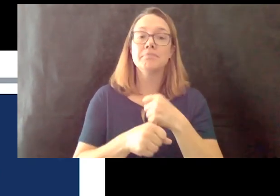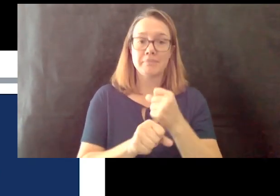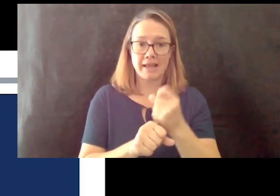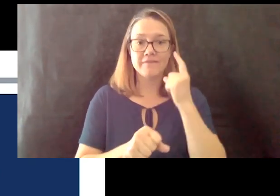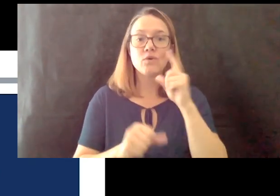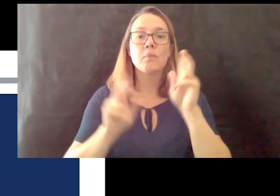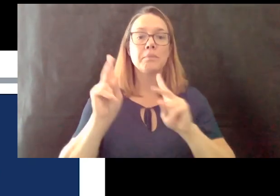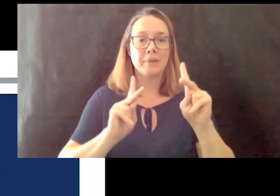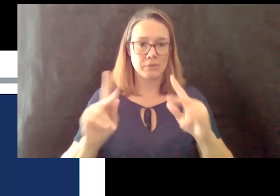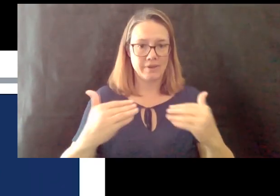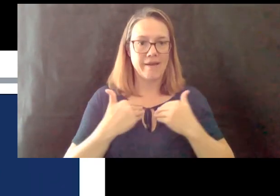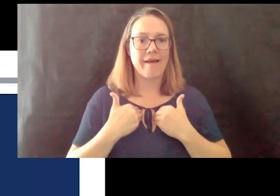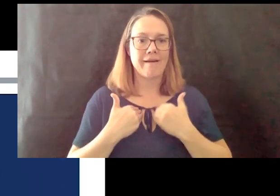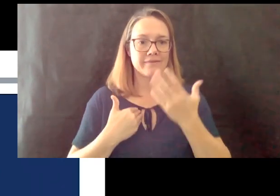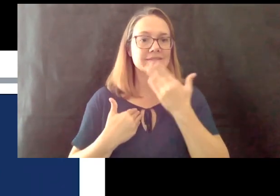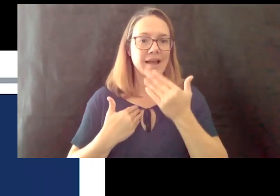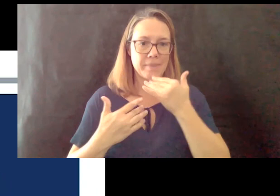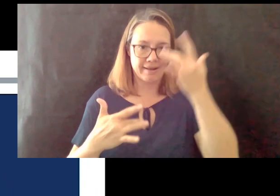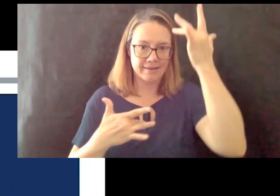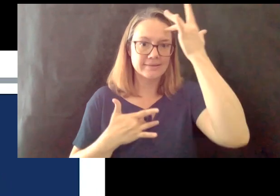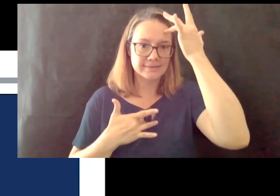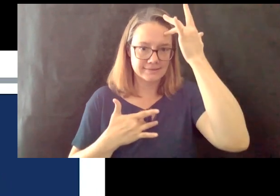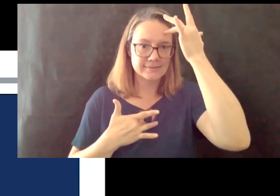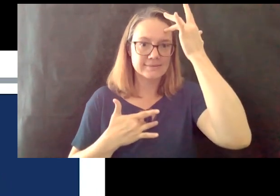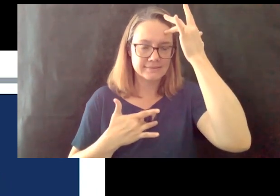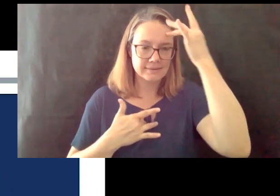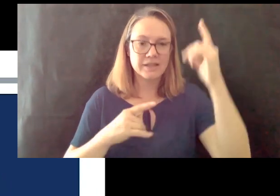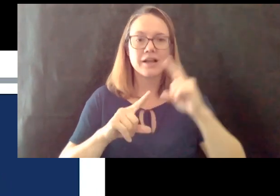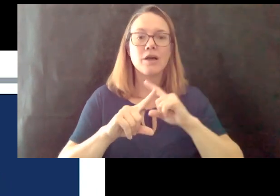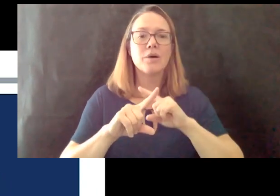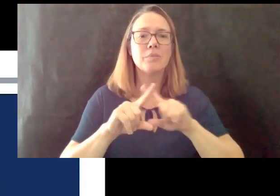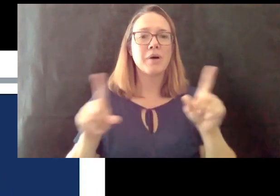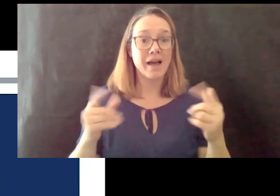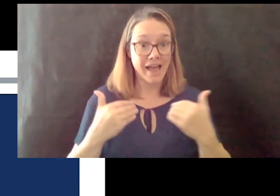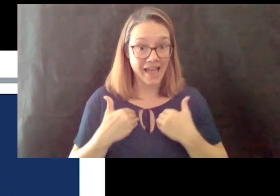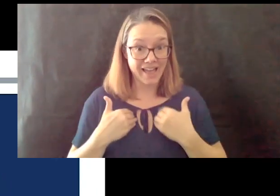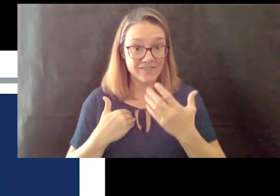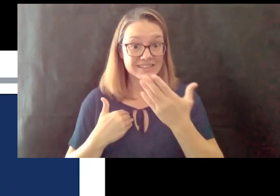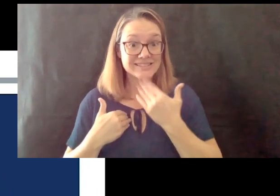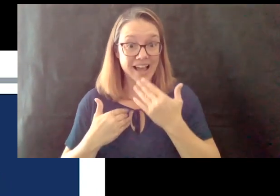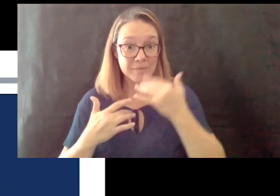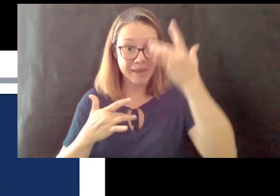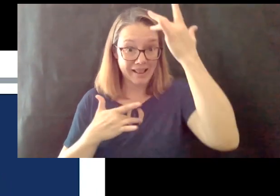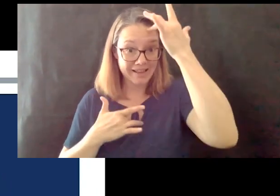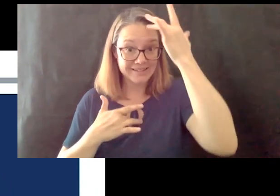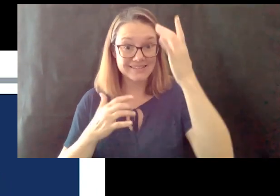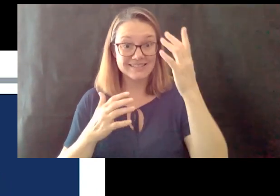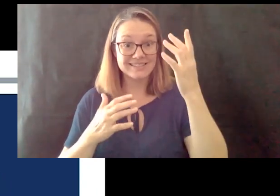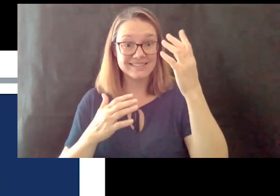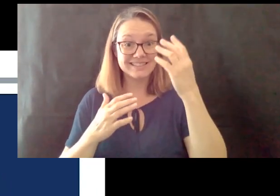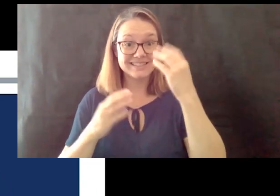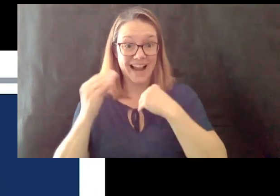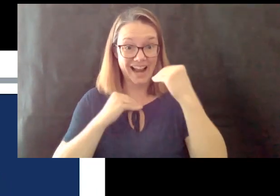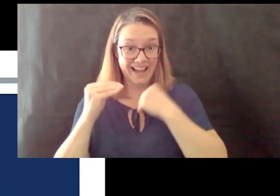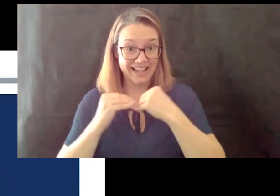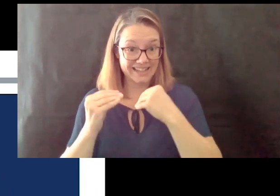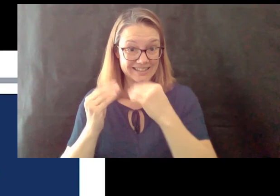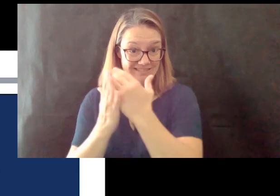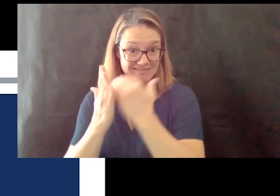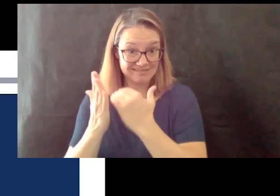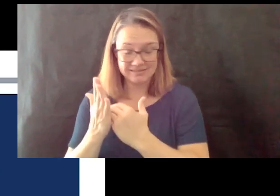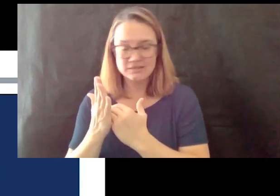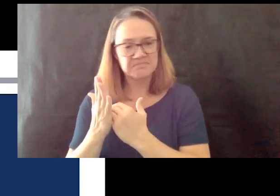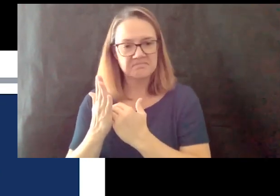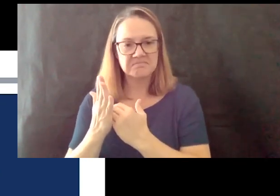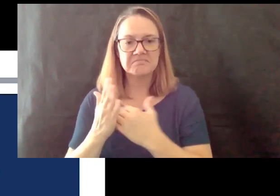The whole plan is made for diabetics, but like we've mentioned previously, there is no such thing as a diabetic diet.